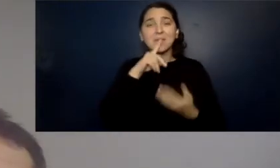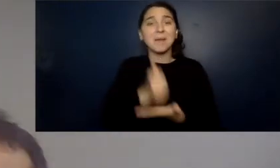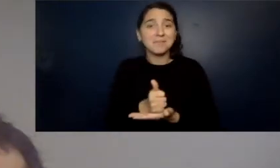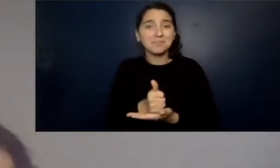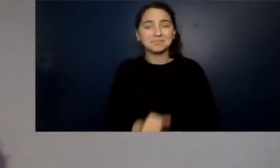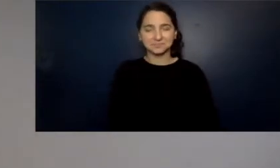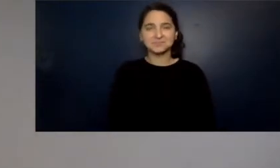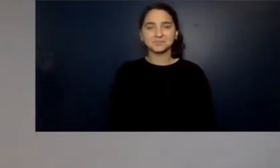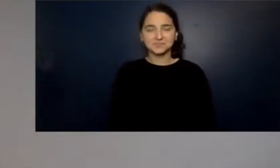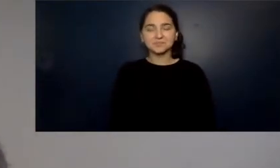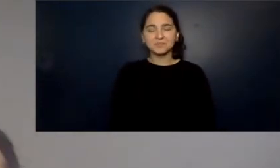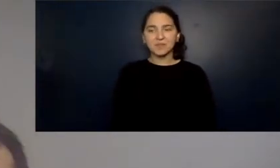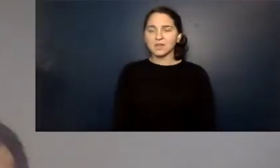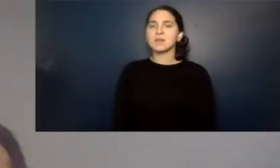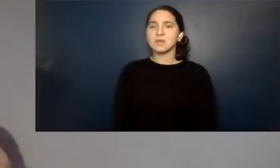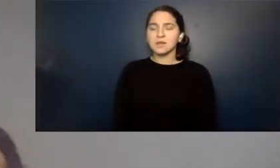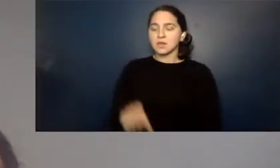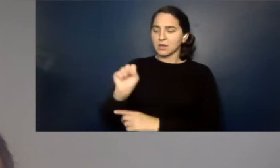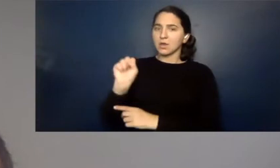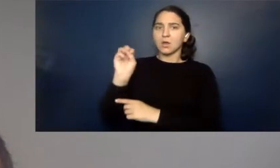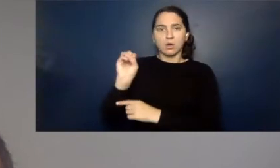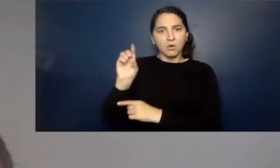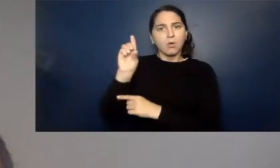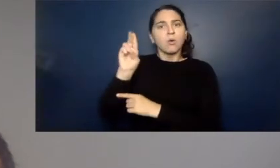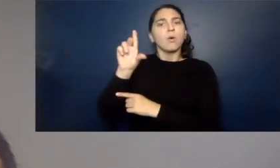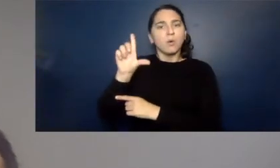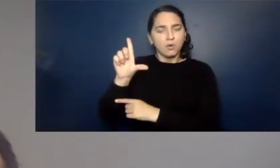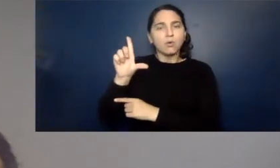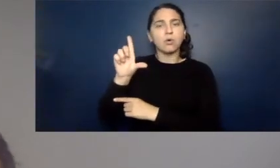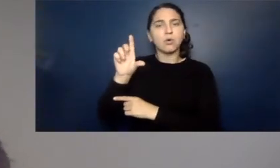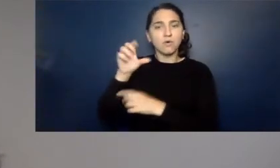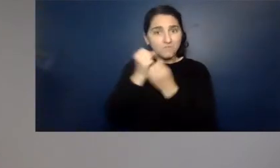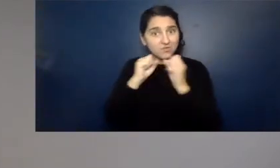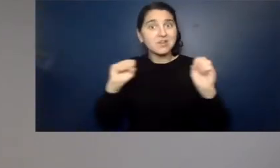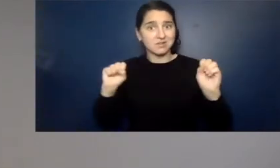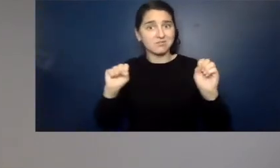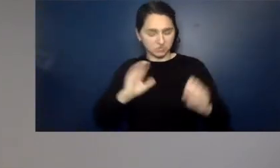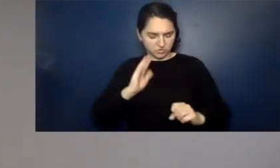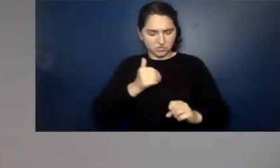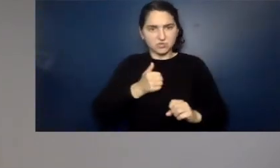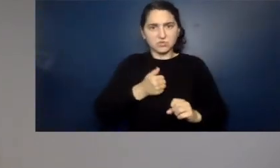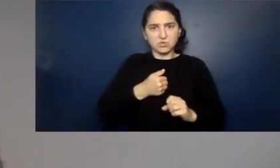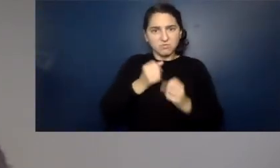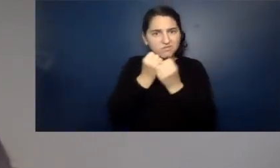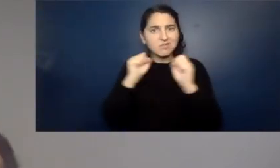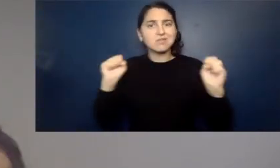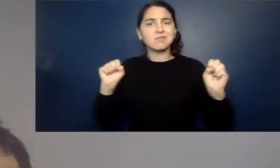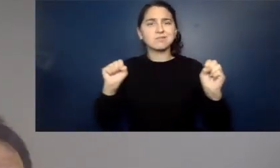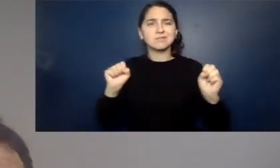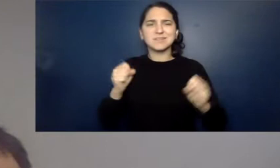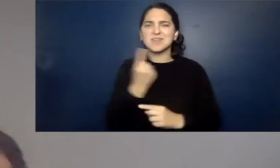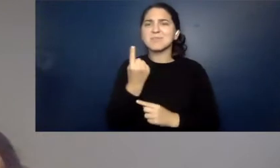Soul freedom. It is really an honor to chat with you a little bit about something that is so powerful,